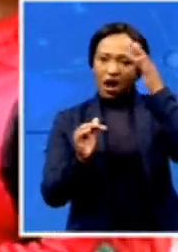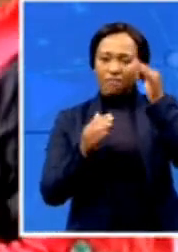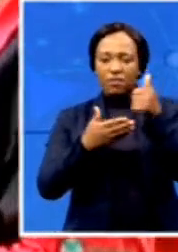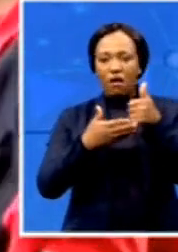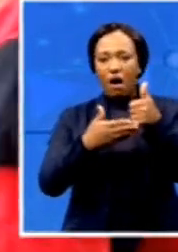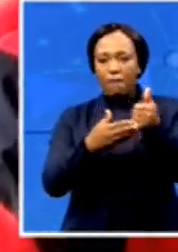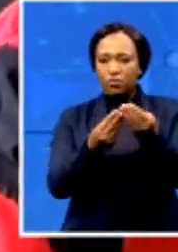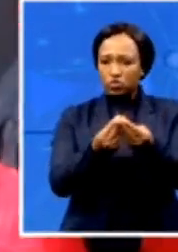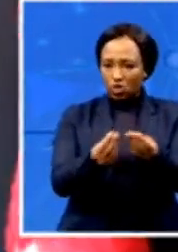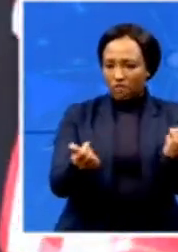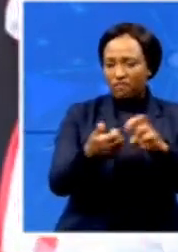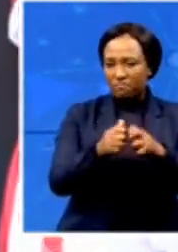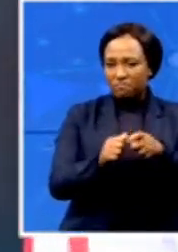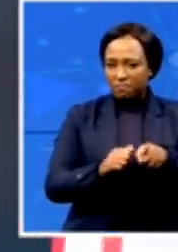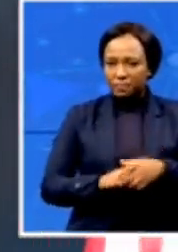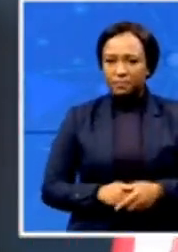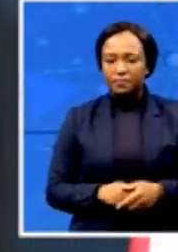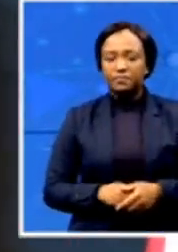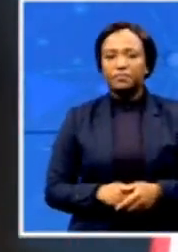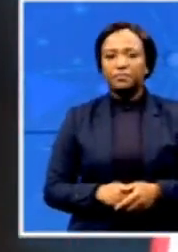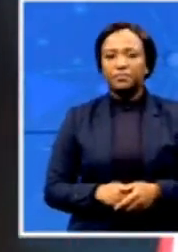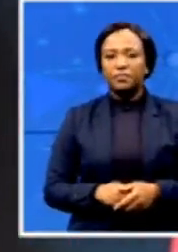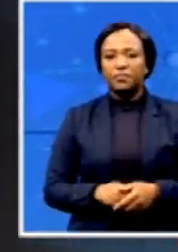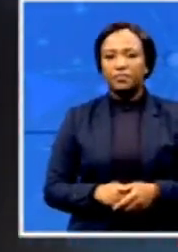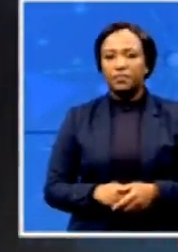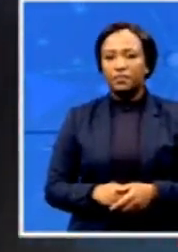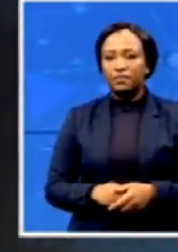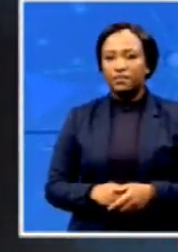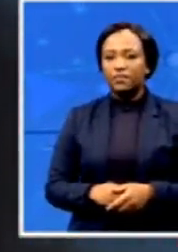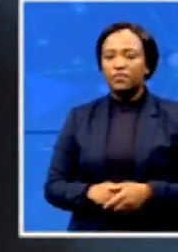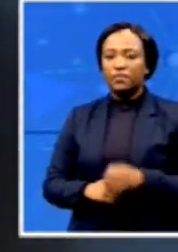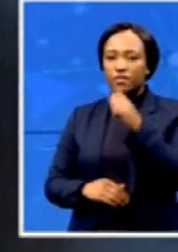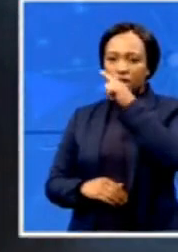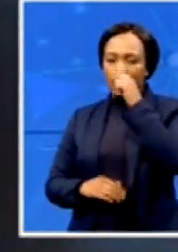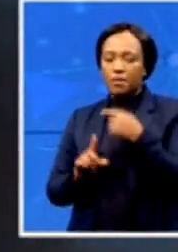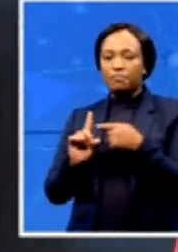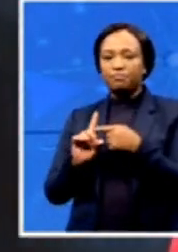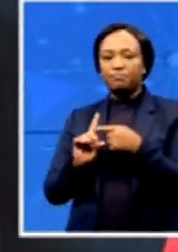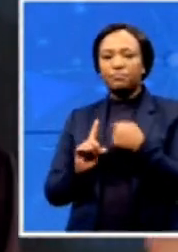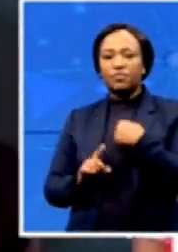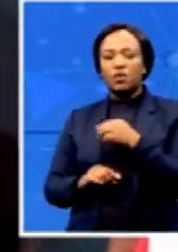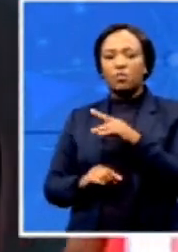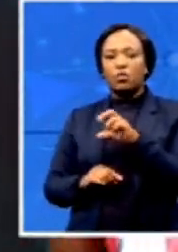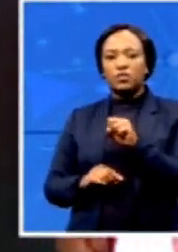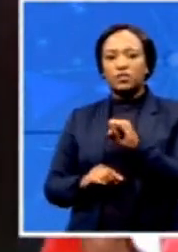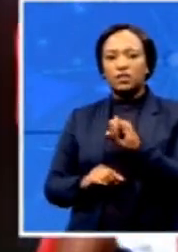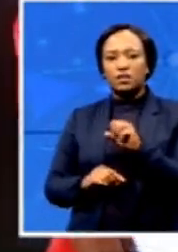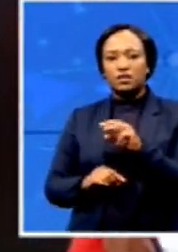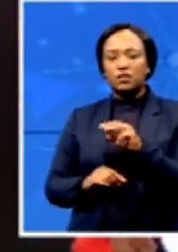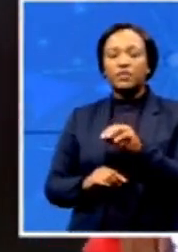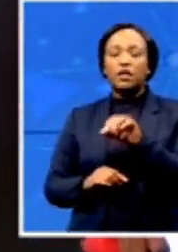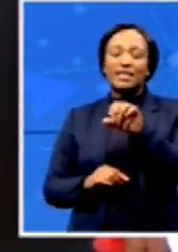very bad. Okay, my name is Busiso Malinga, the acting president of the National Teachers Union. You know what, the